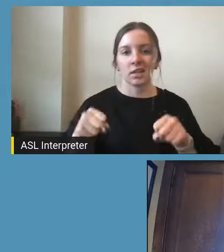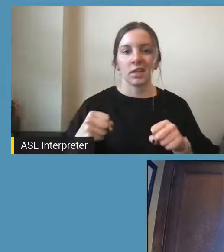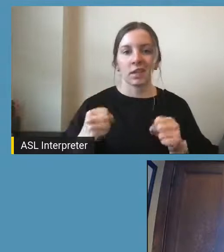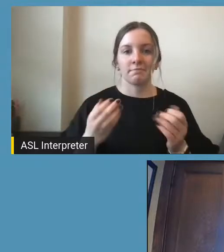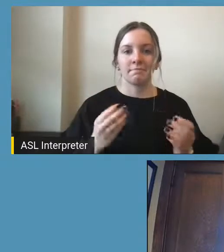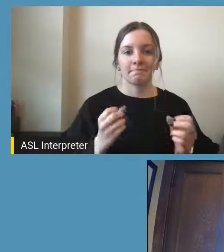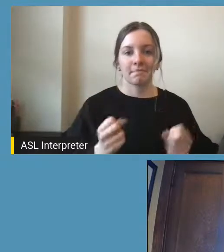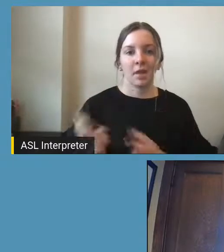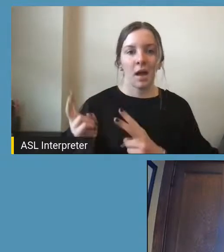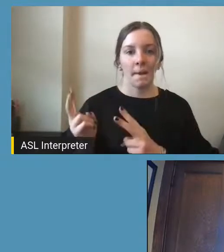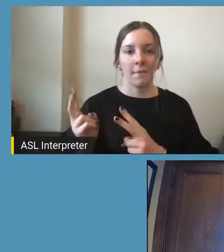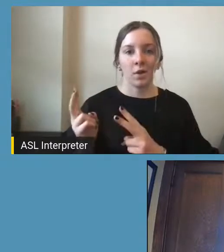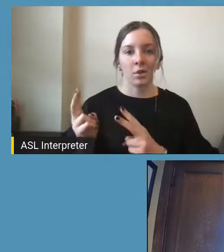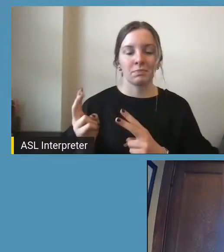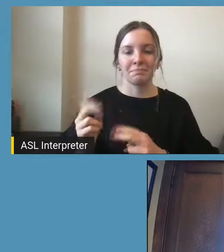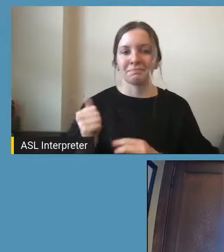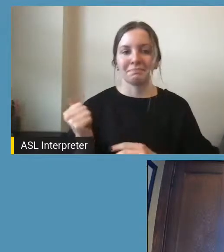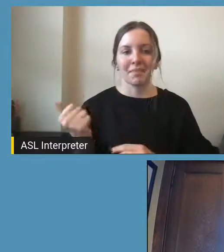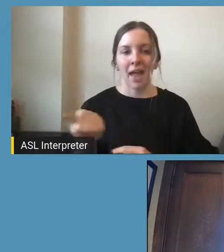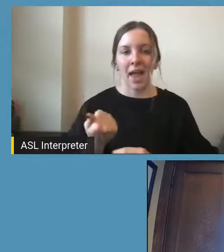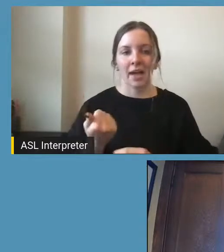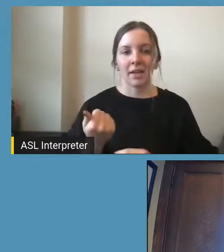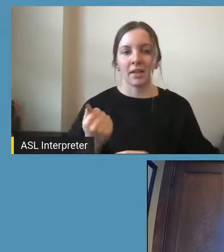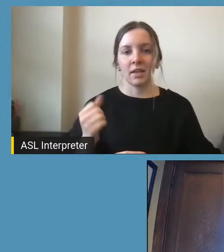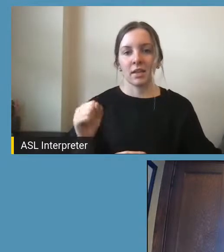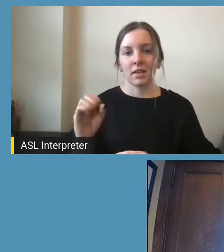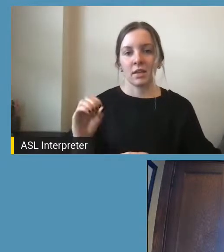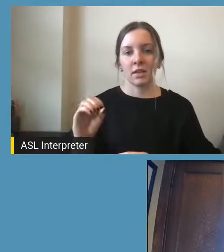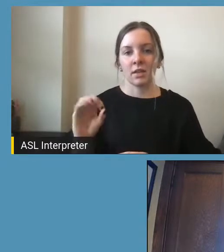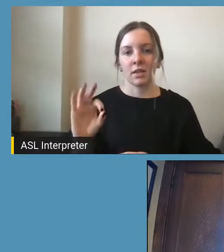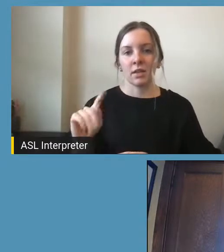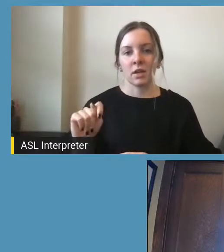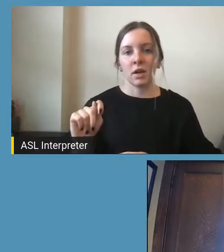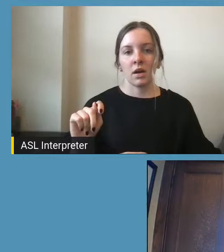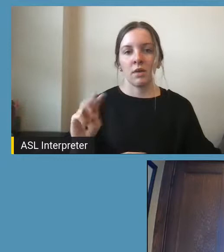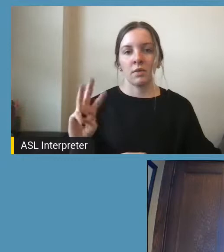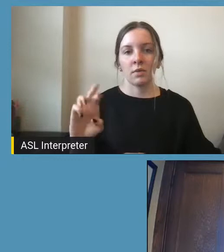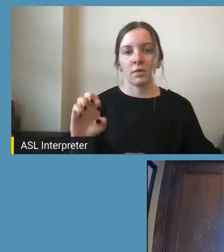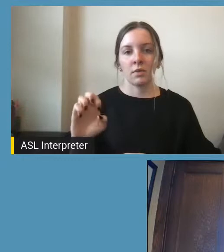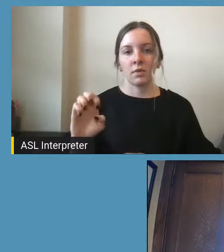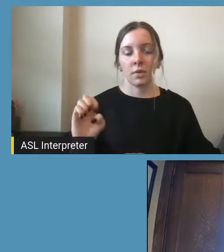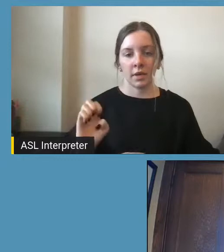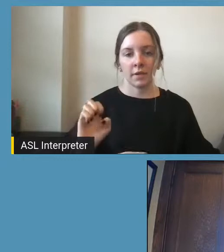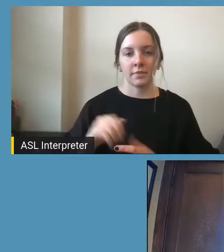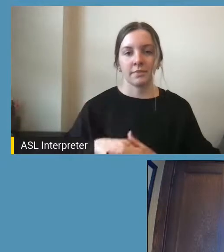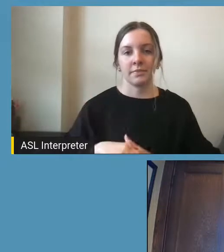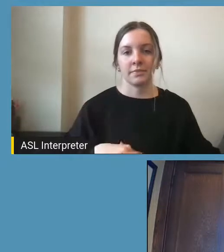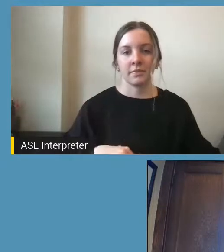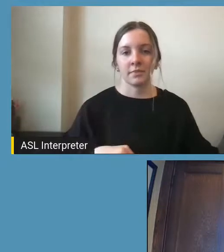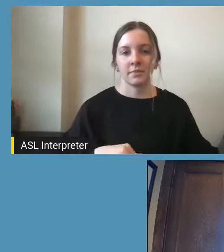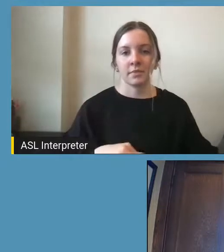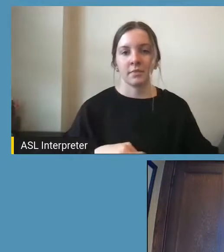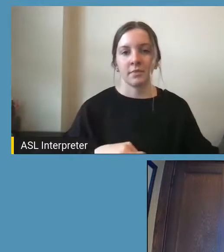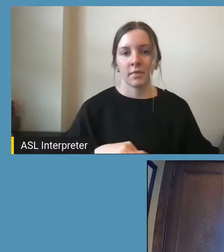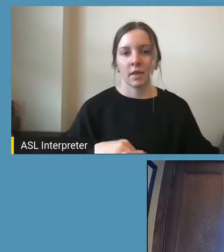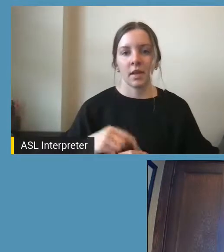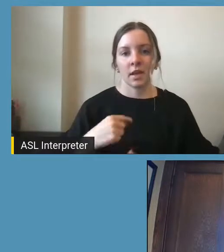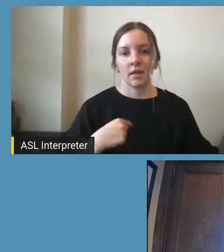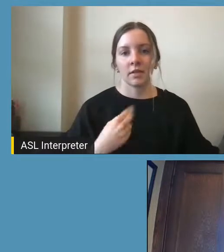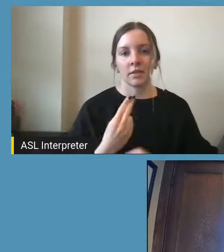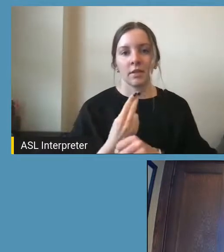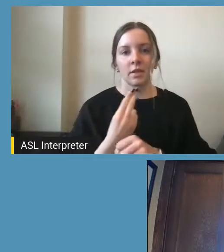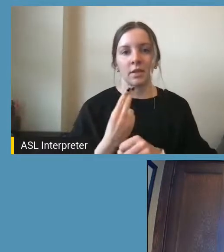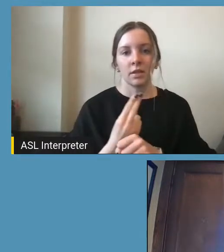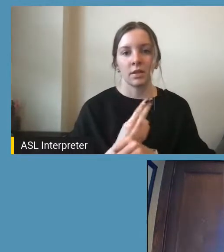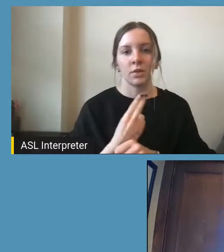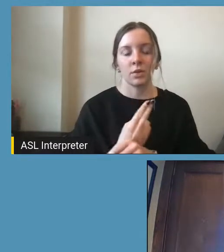an OBJ model. So if you really want to get an accurate scan, I have been really happy with the